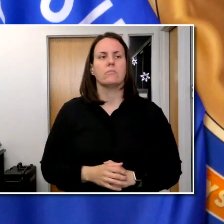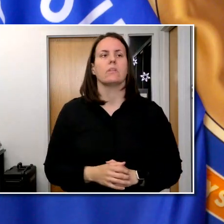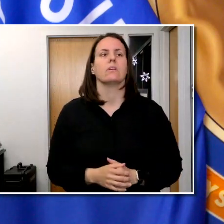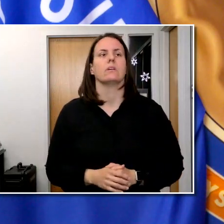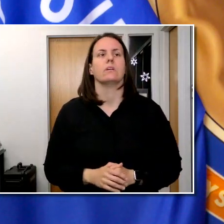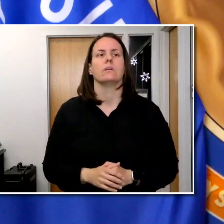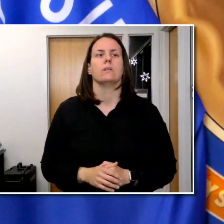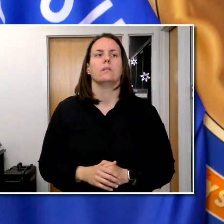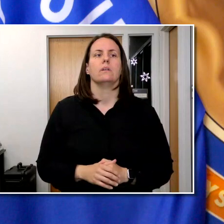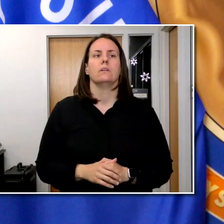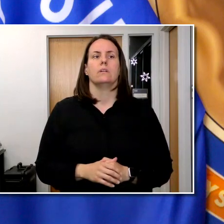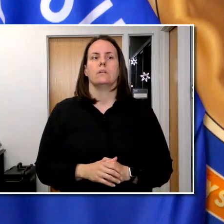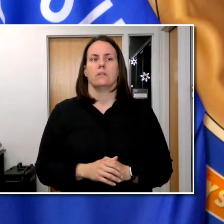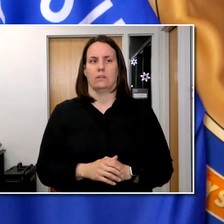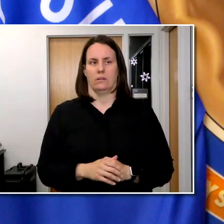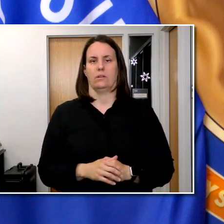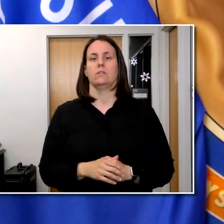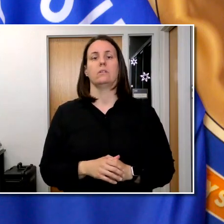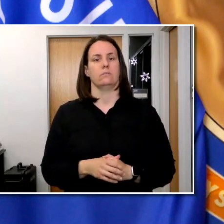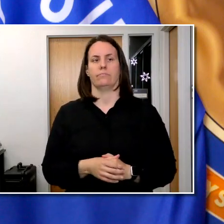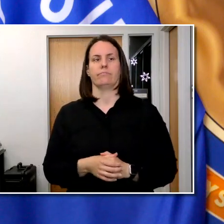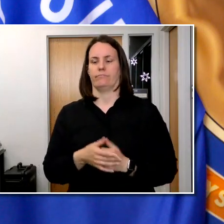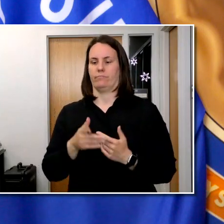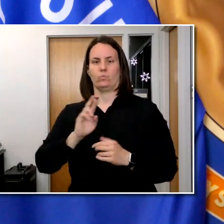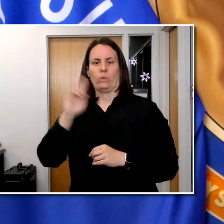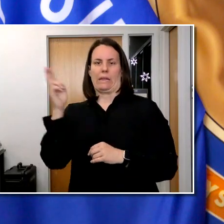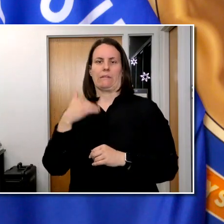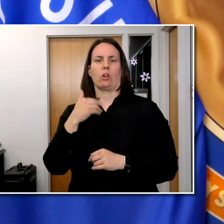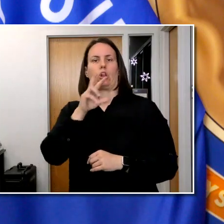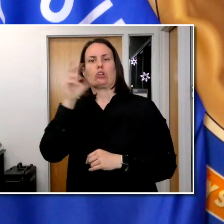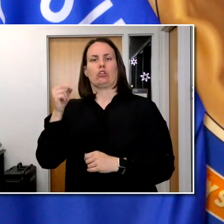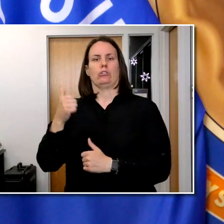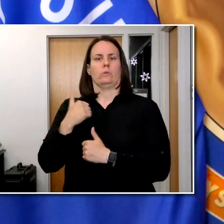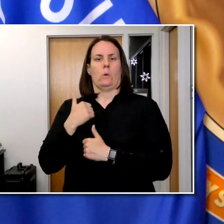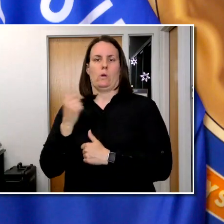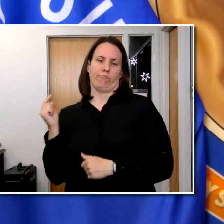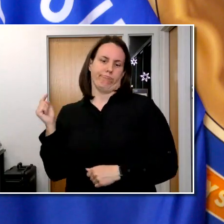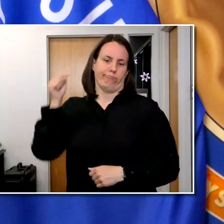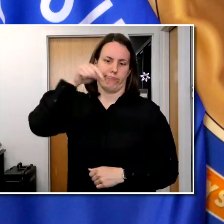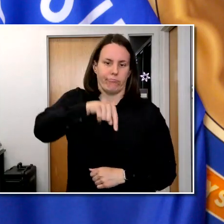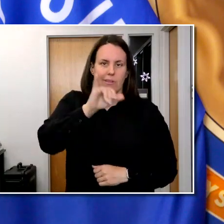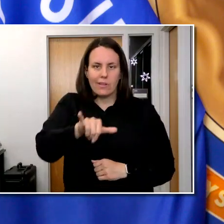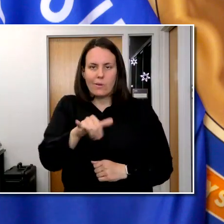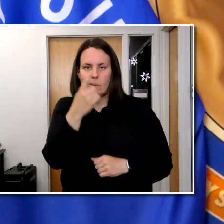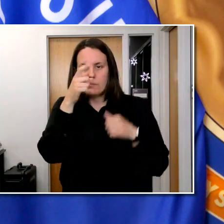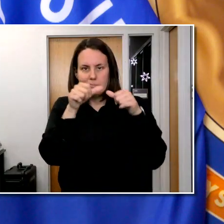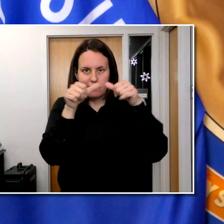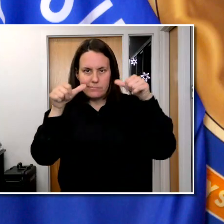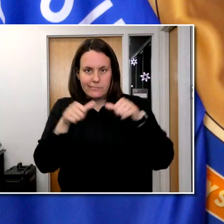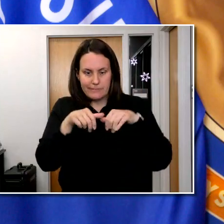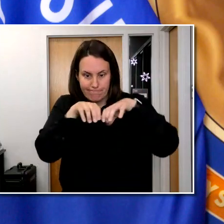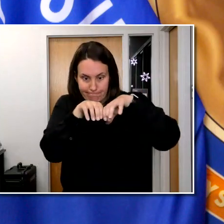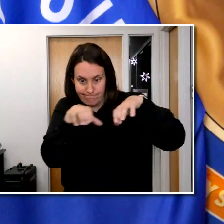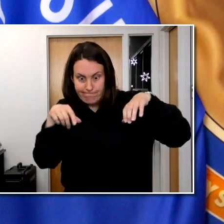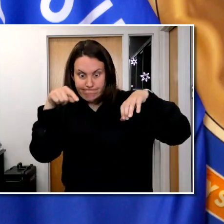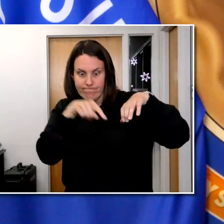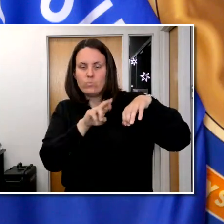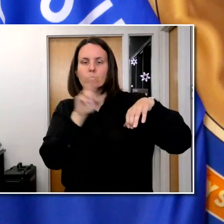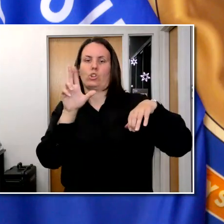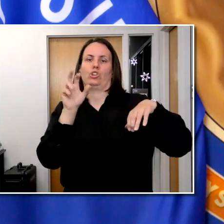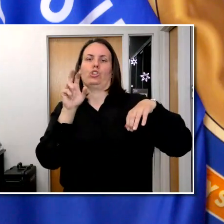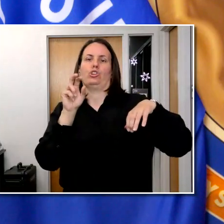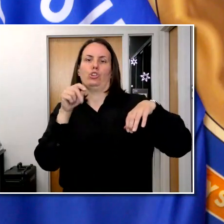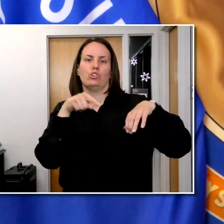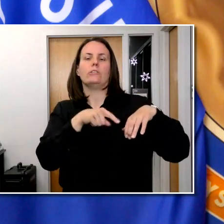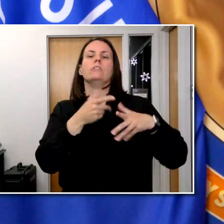the swabs that are less invasive that we're using from Exact Science, and also then refining that process where we're able to